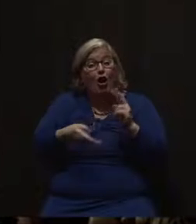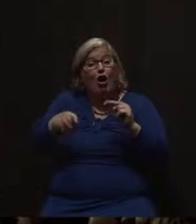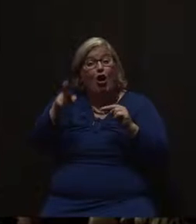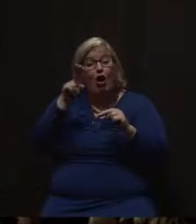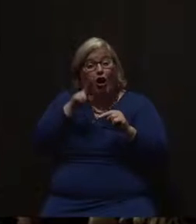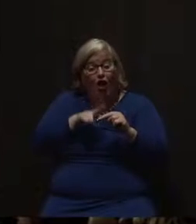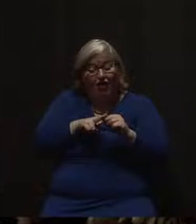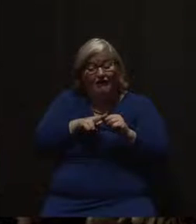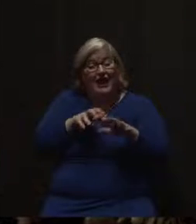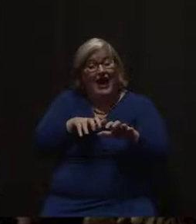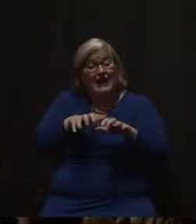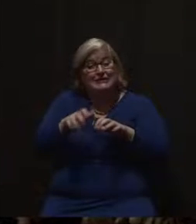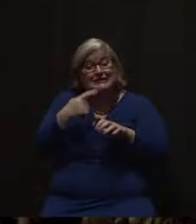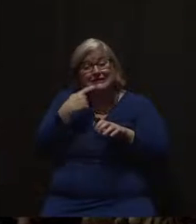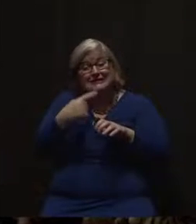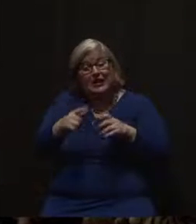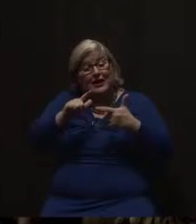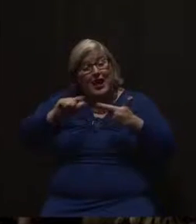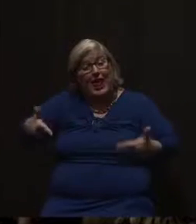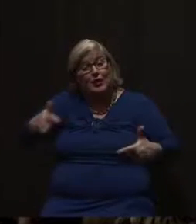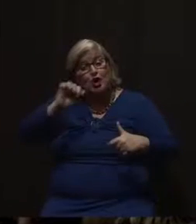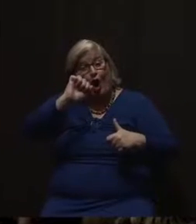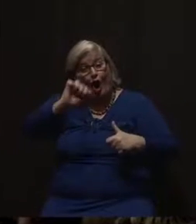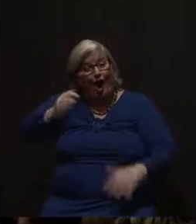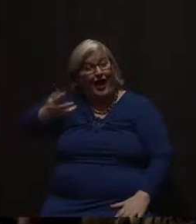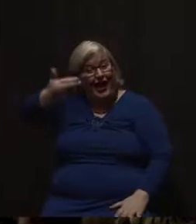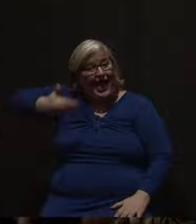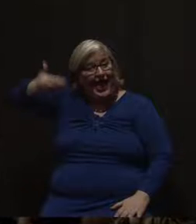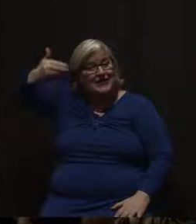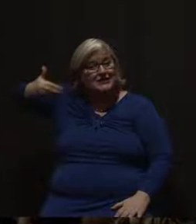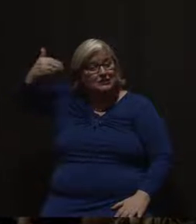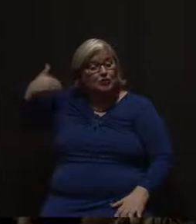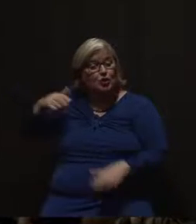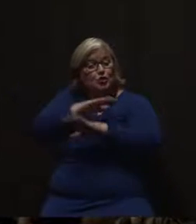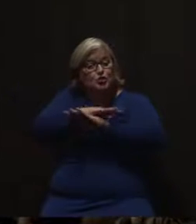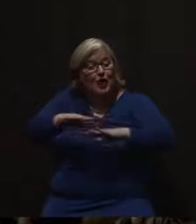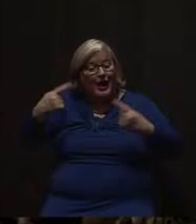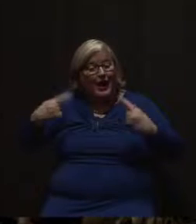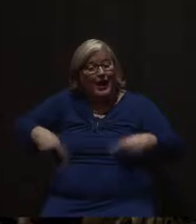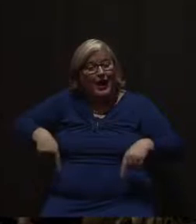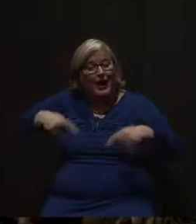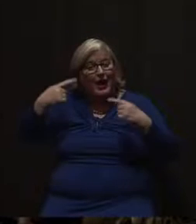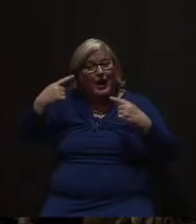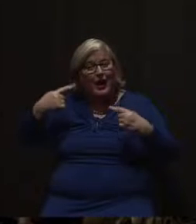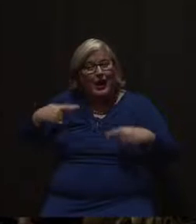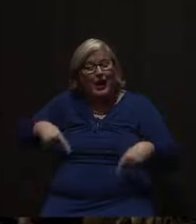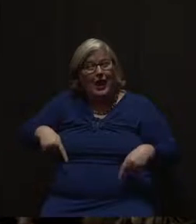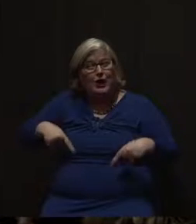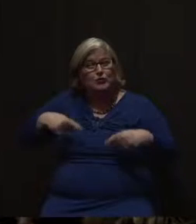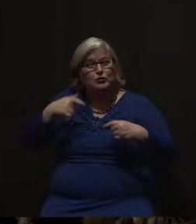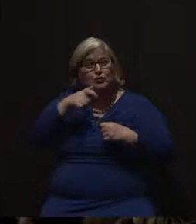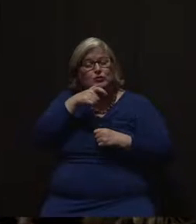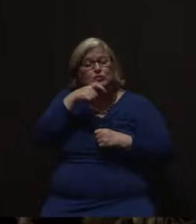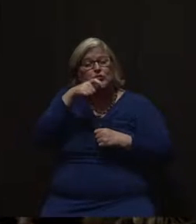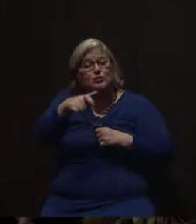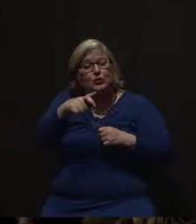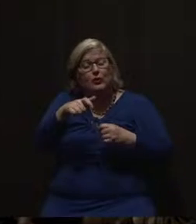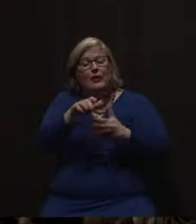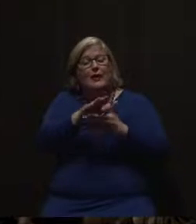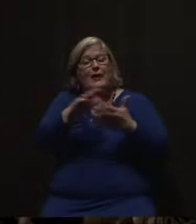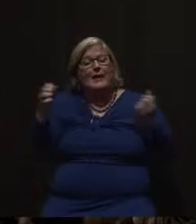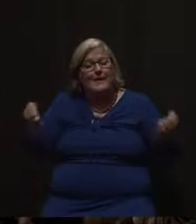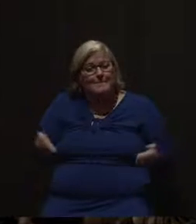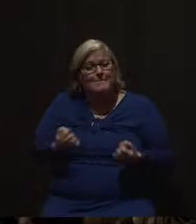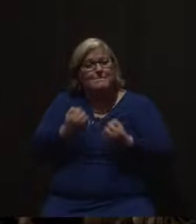that in Potawatomi, that's the language that her ancestors were not allowed to speak any longer. There's a word with the meaning, the power